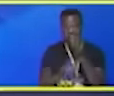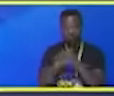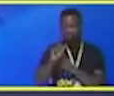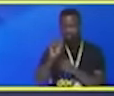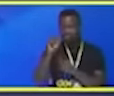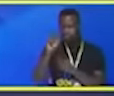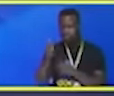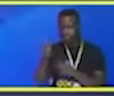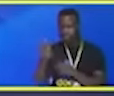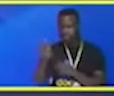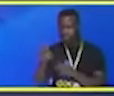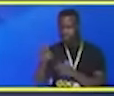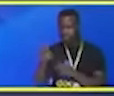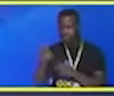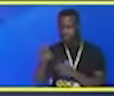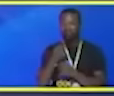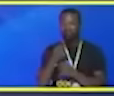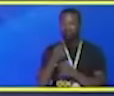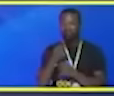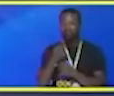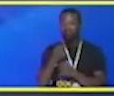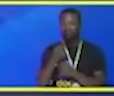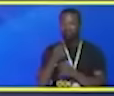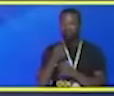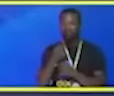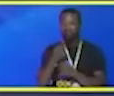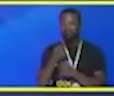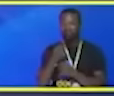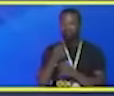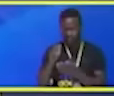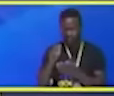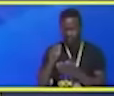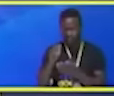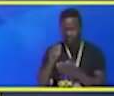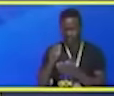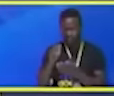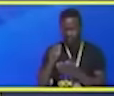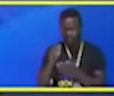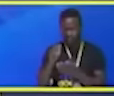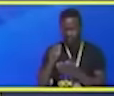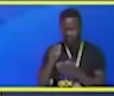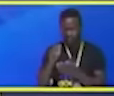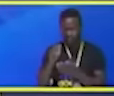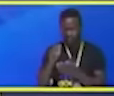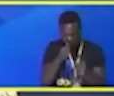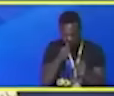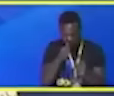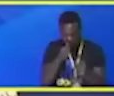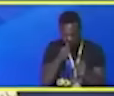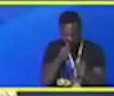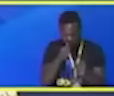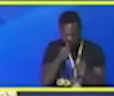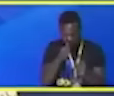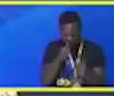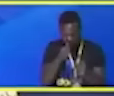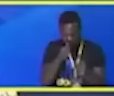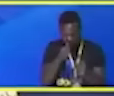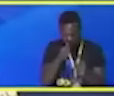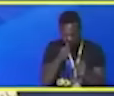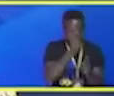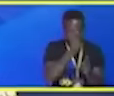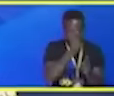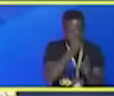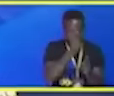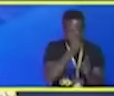11:24. It says, what things soever ye desire, when ye pray, believe that